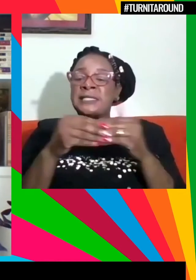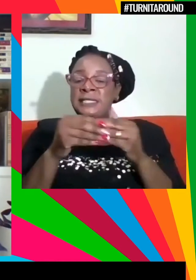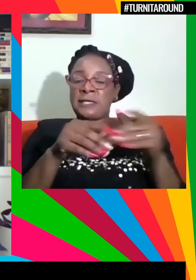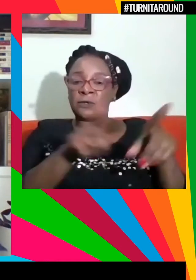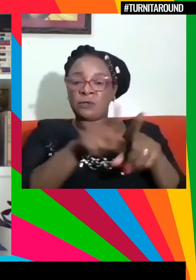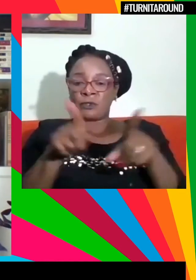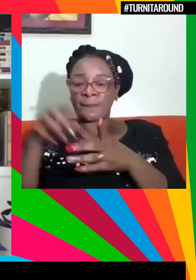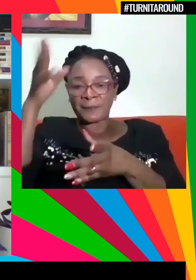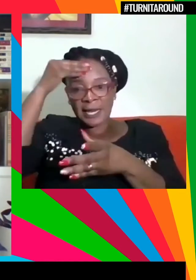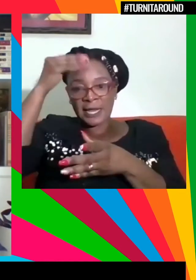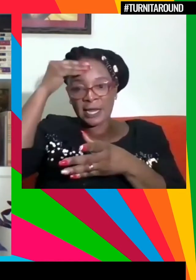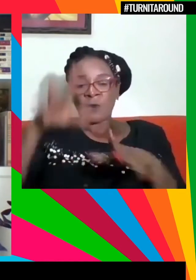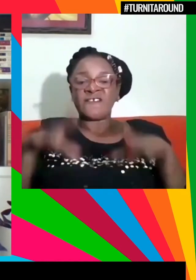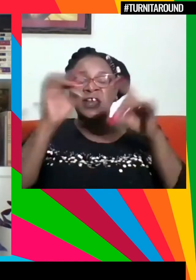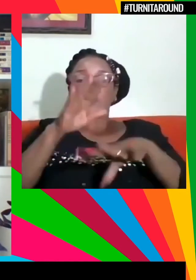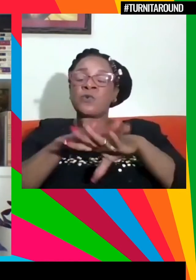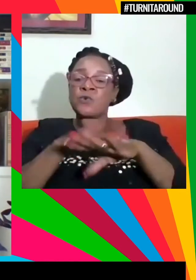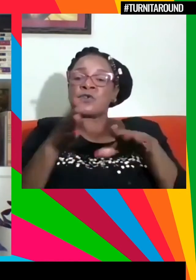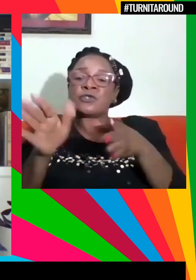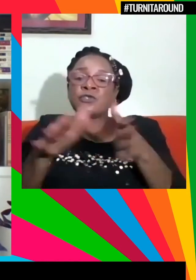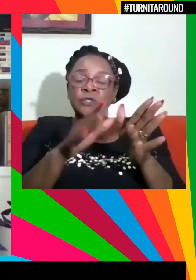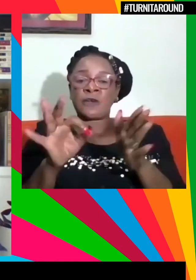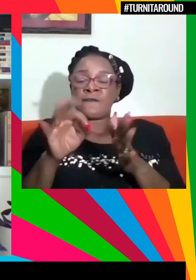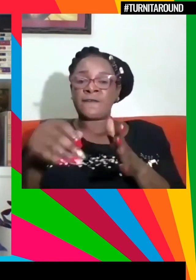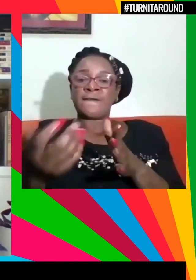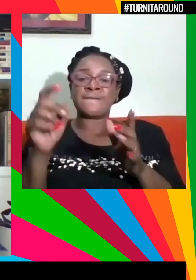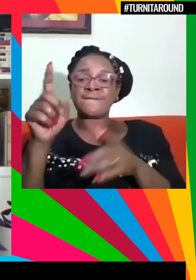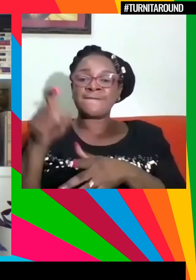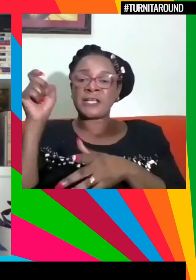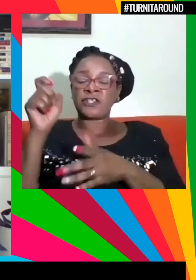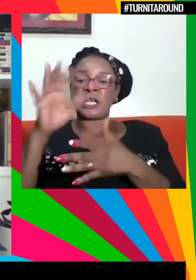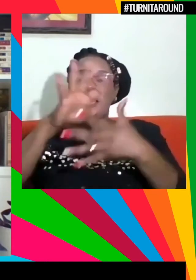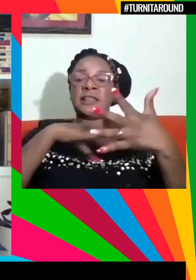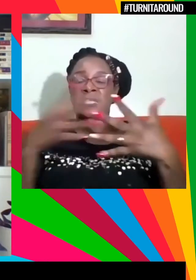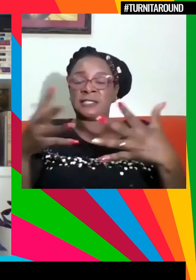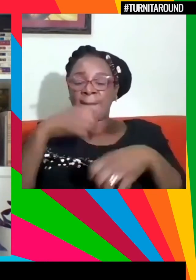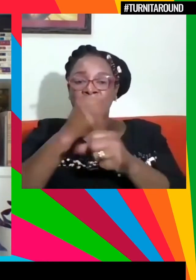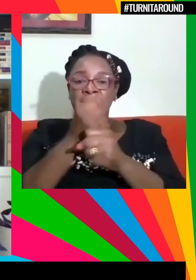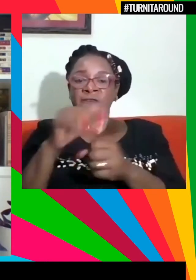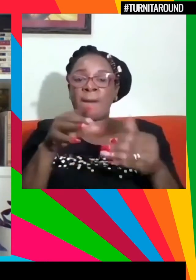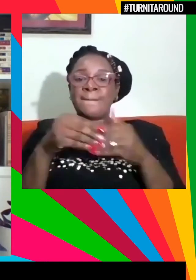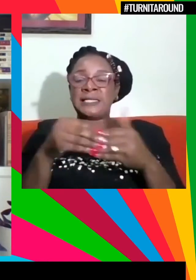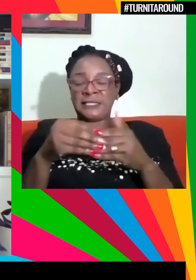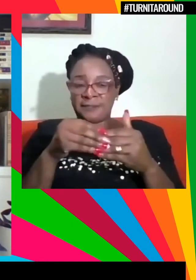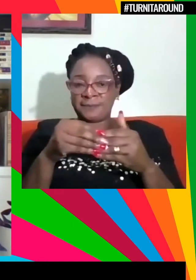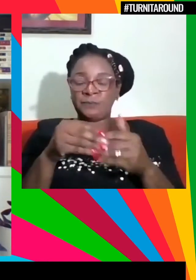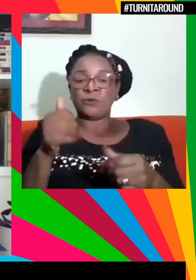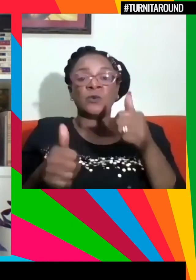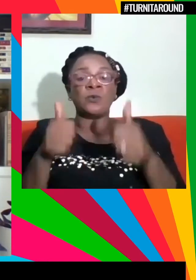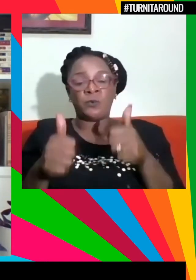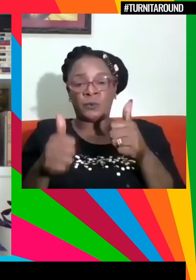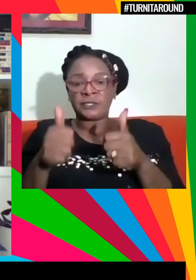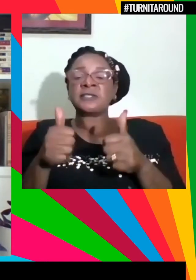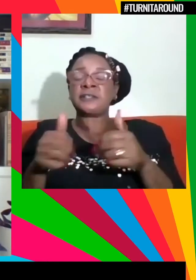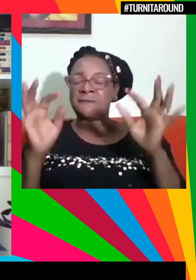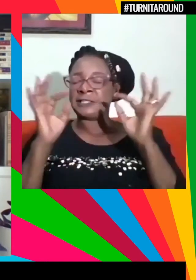good source of fishing nets, that are made from a durable plastic, and which is really fantastic for fishing nets